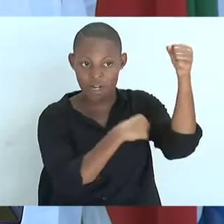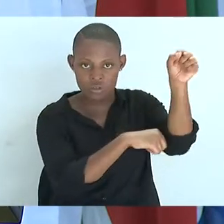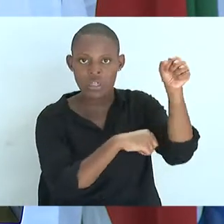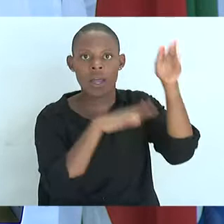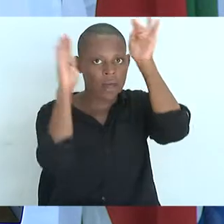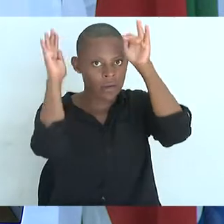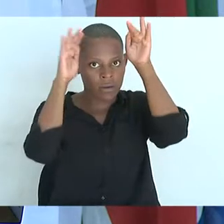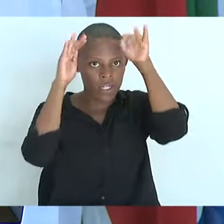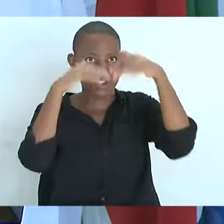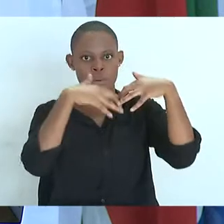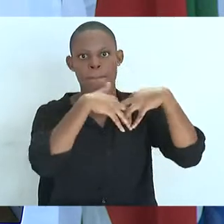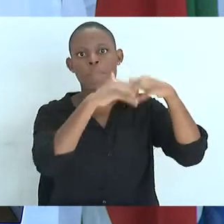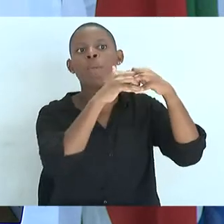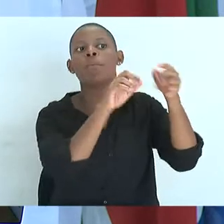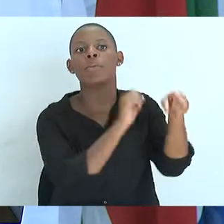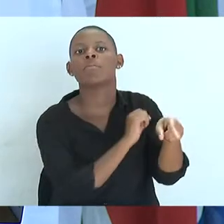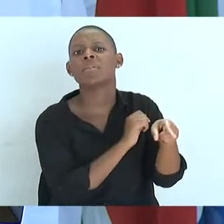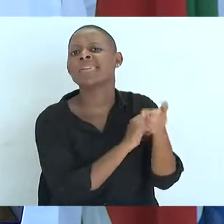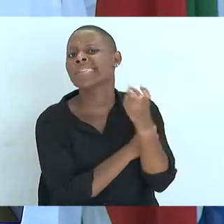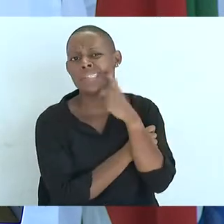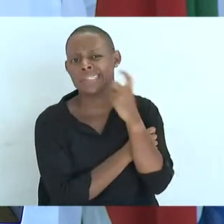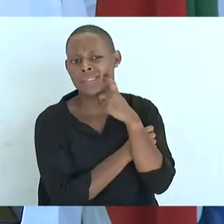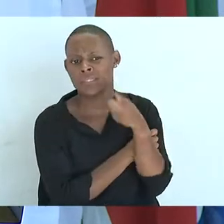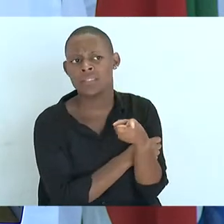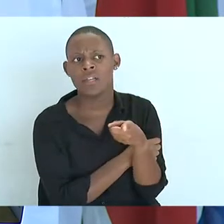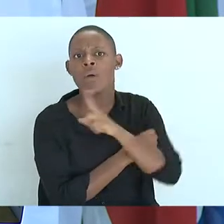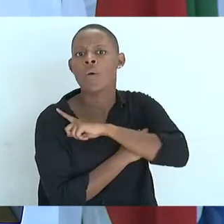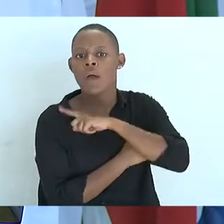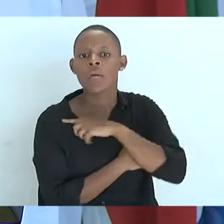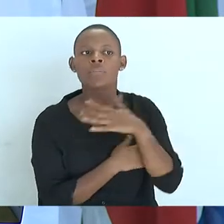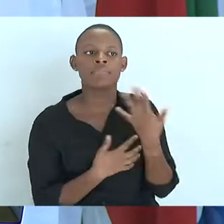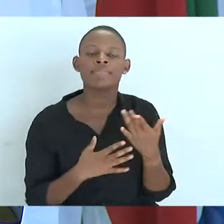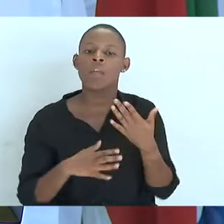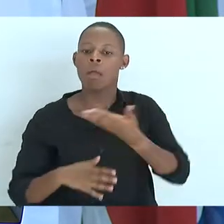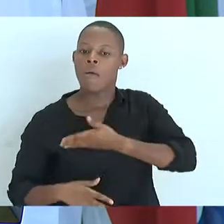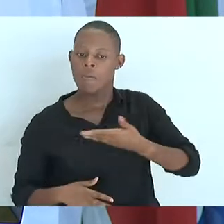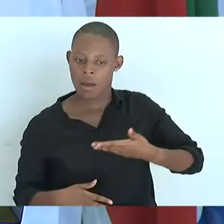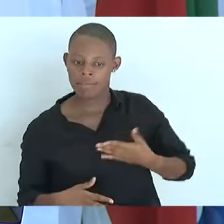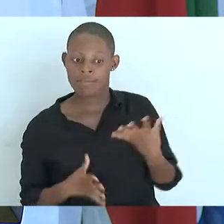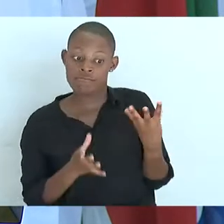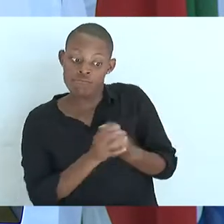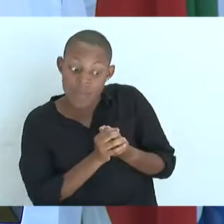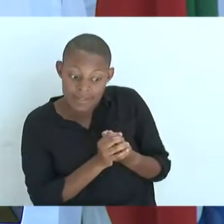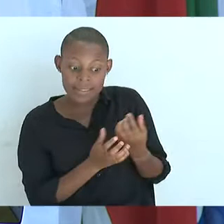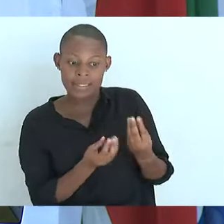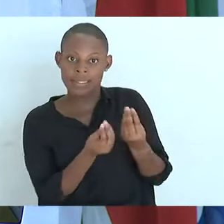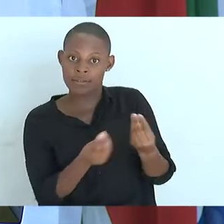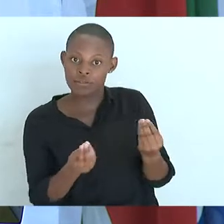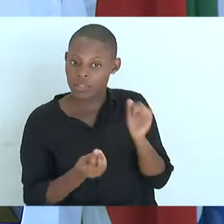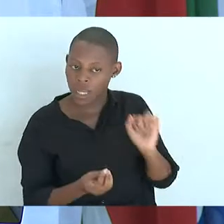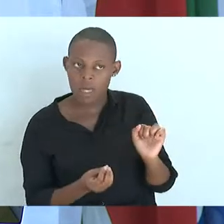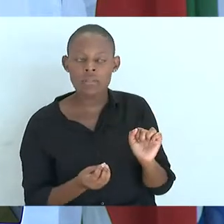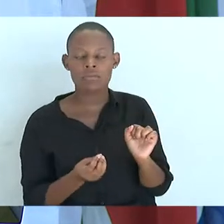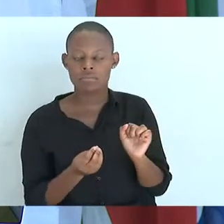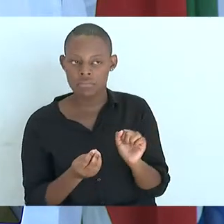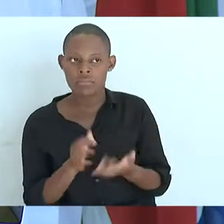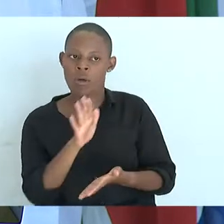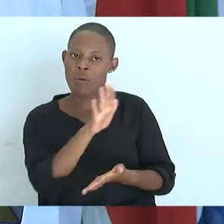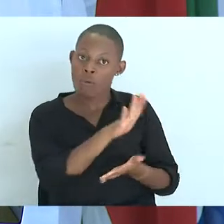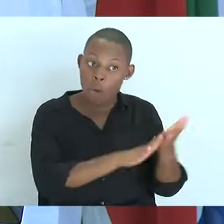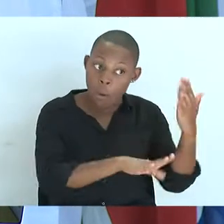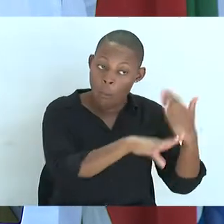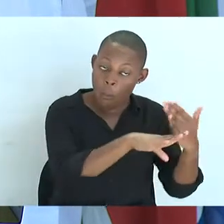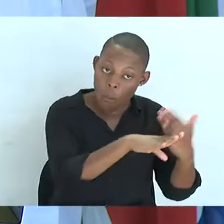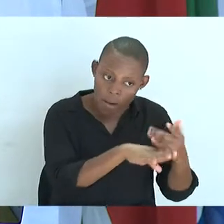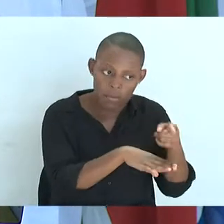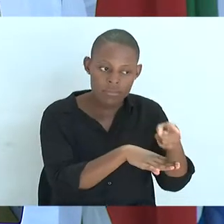is very easy for a woman. Ushiya umntwana wakhe lapha ya ekseni, then ahambe ayokwenza umsebenzi, then come